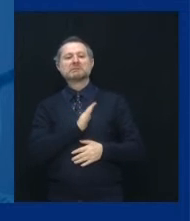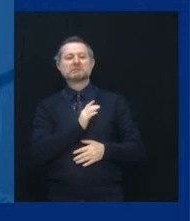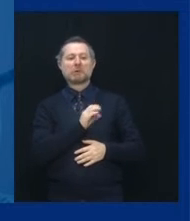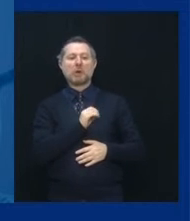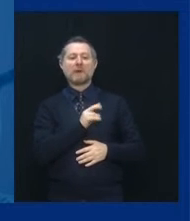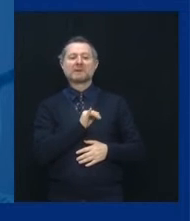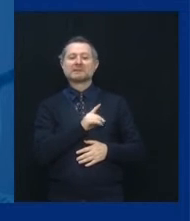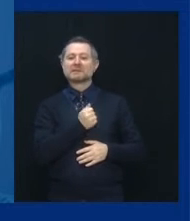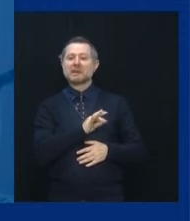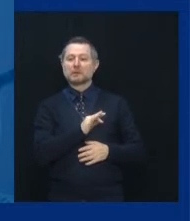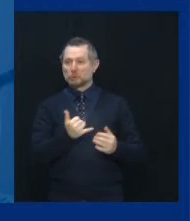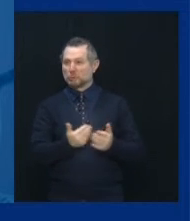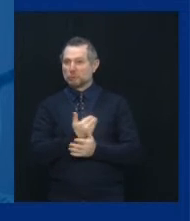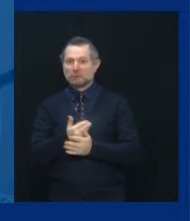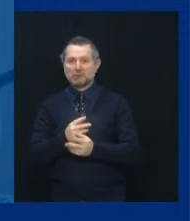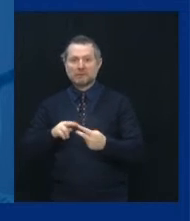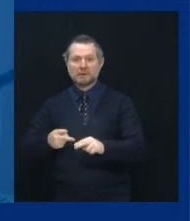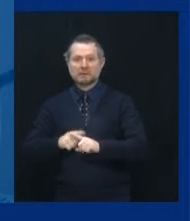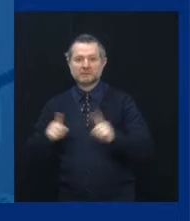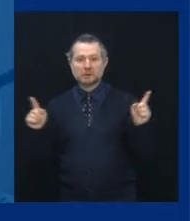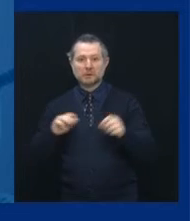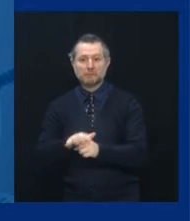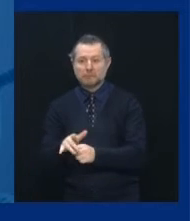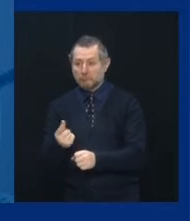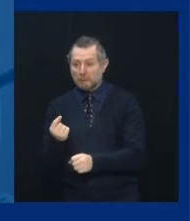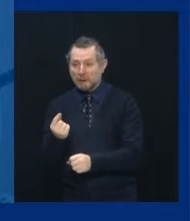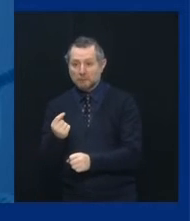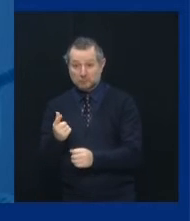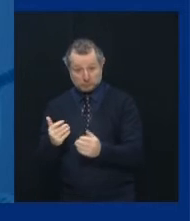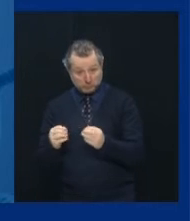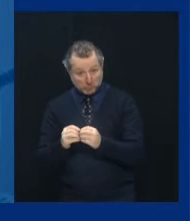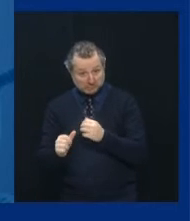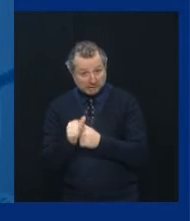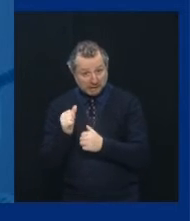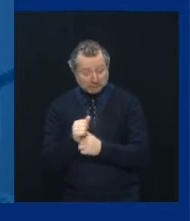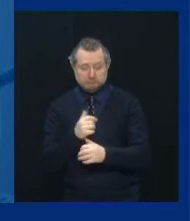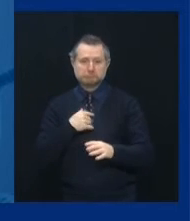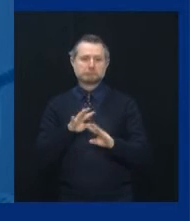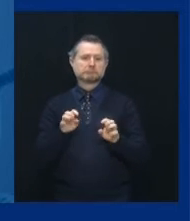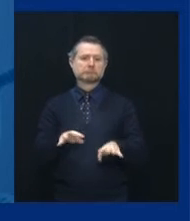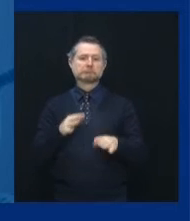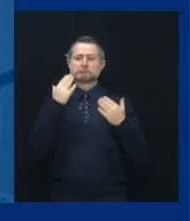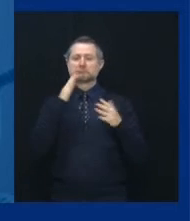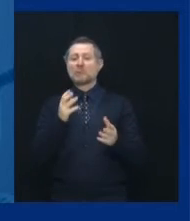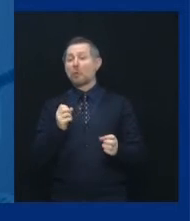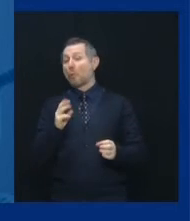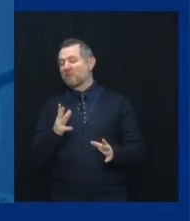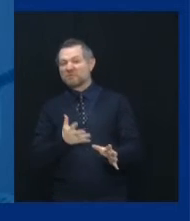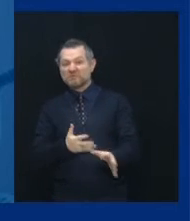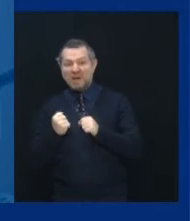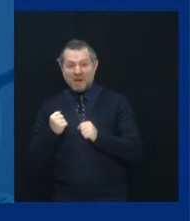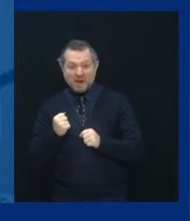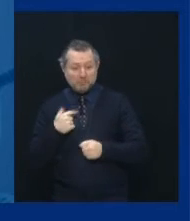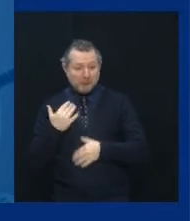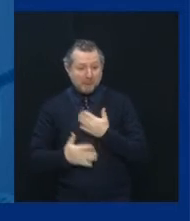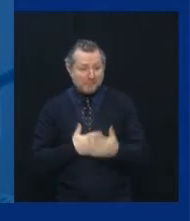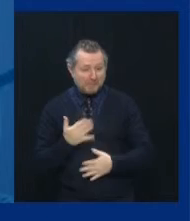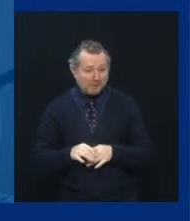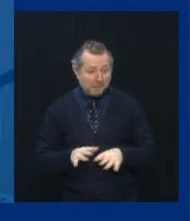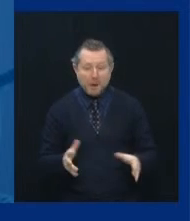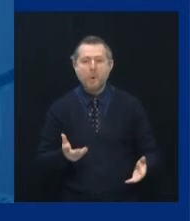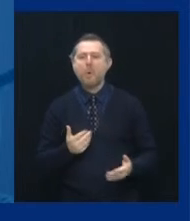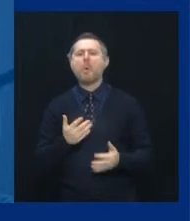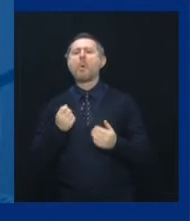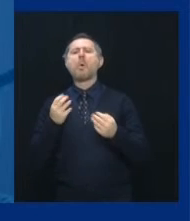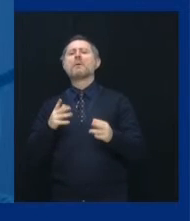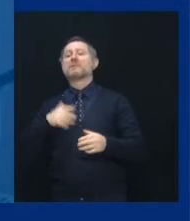next mutation won't be more dangerous or more transmittable, which we found out it